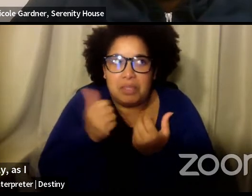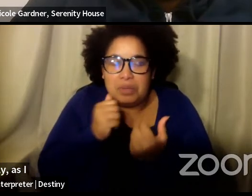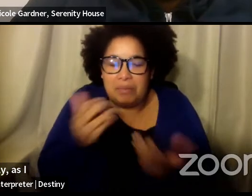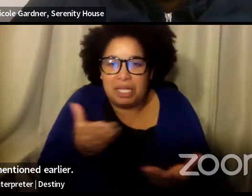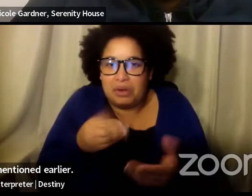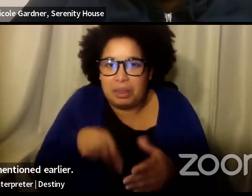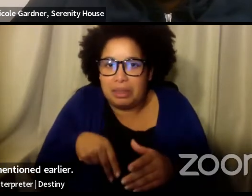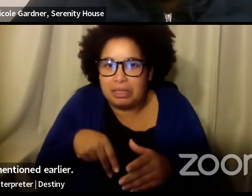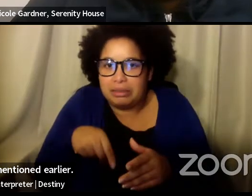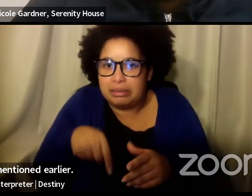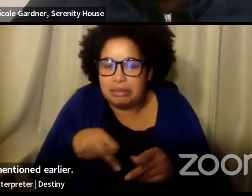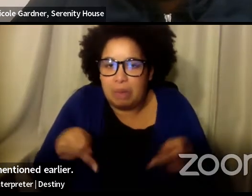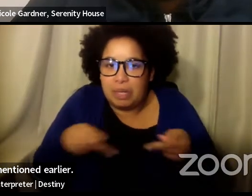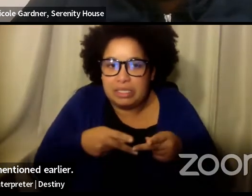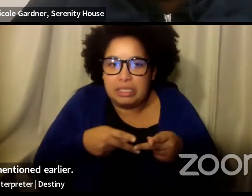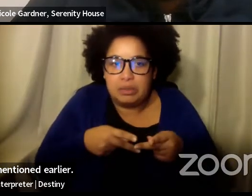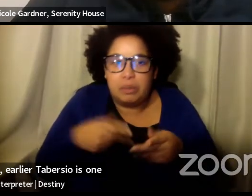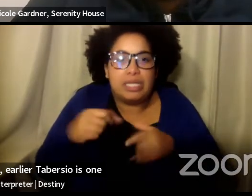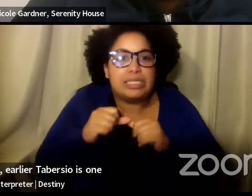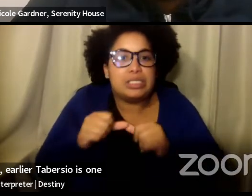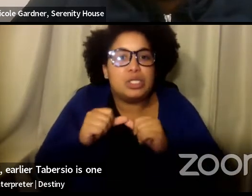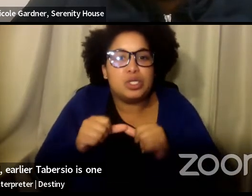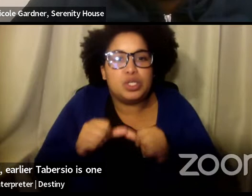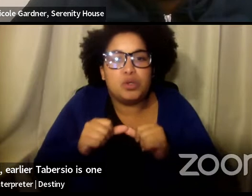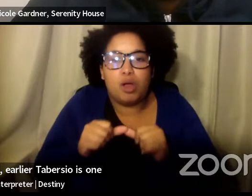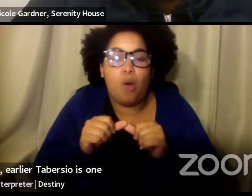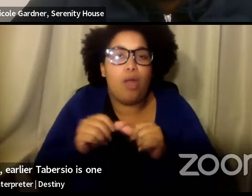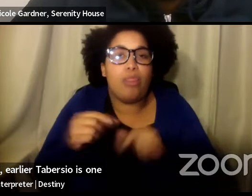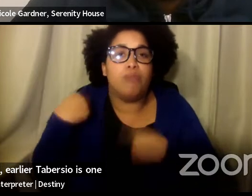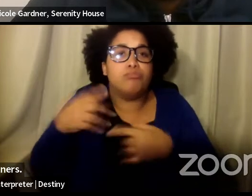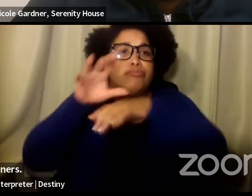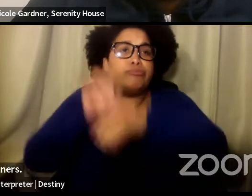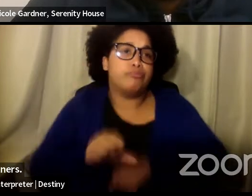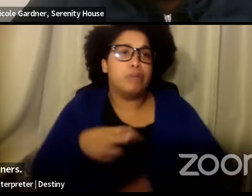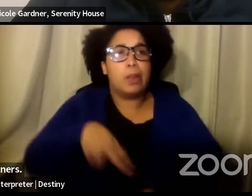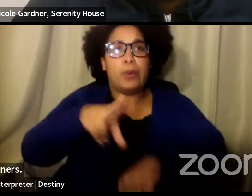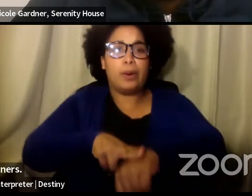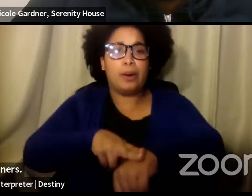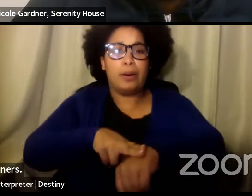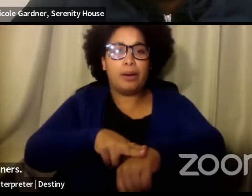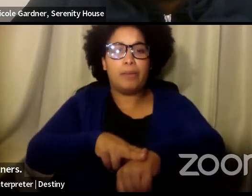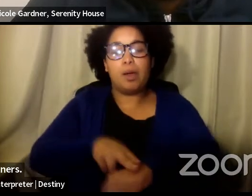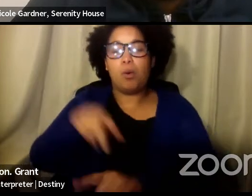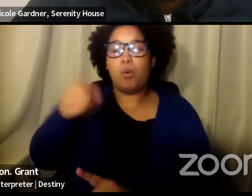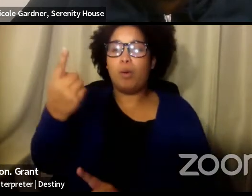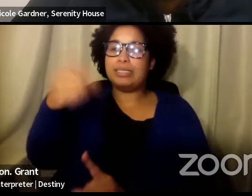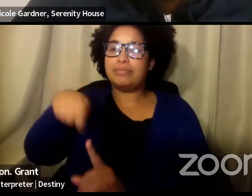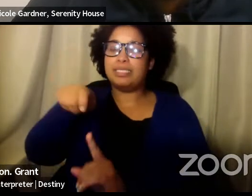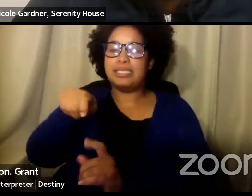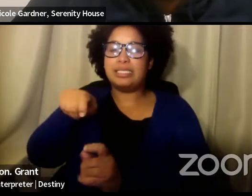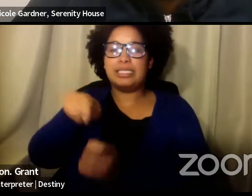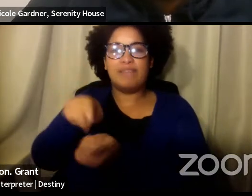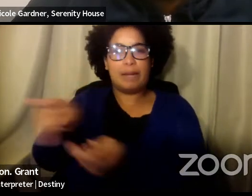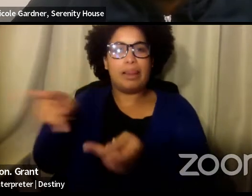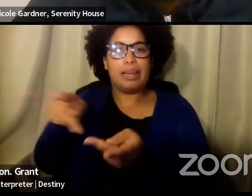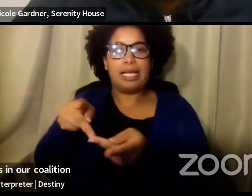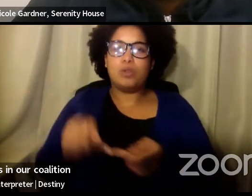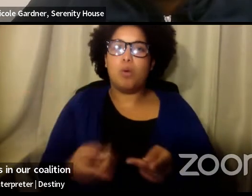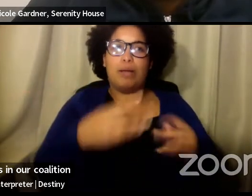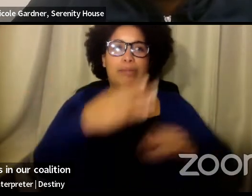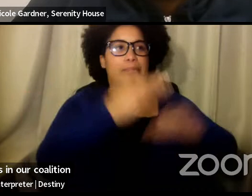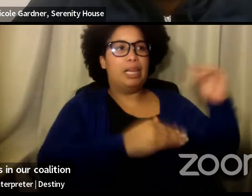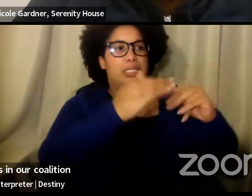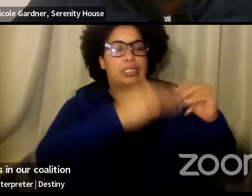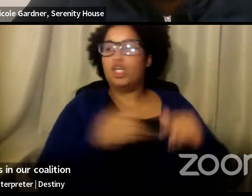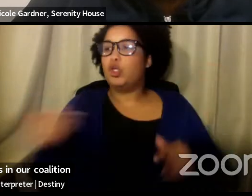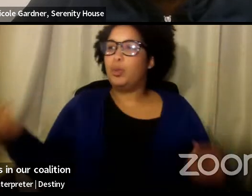particular location. We would just keep going with the status quo, which is, a location or a brick and mortar. And